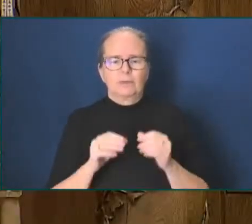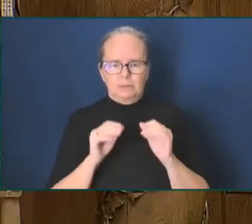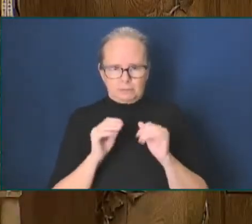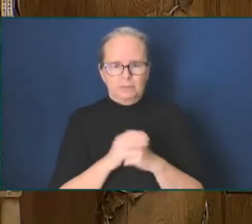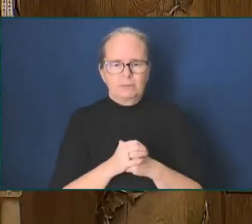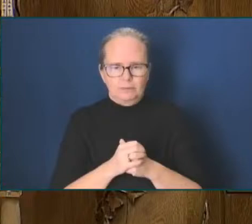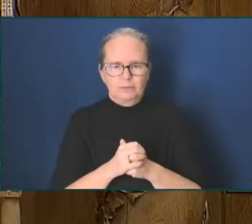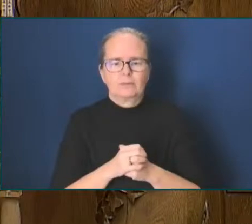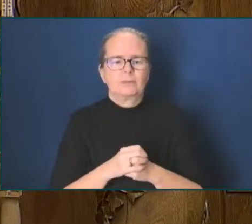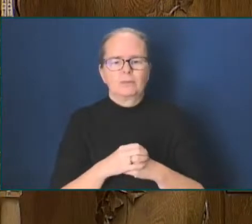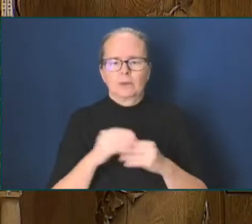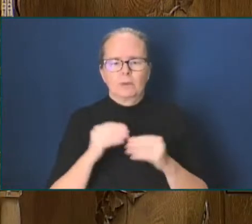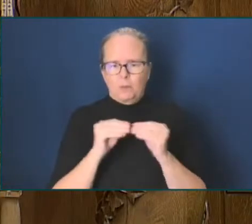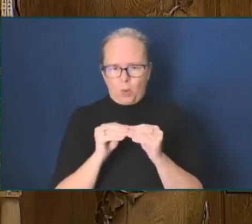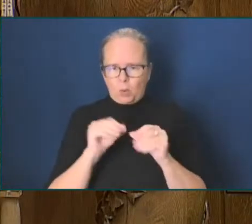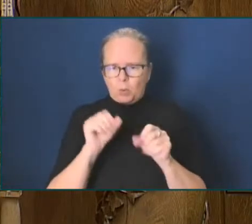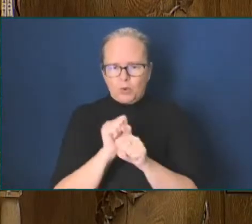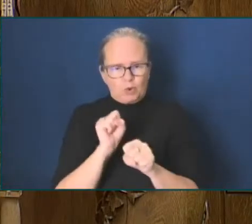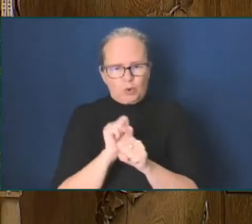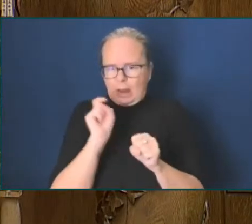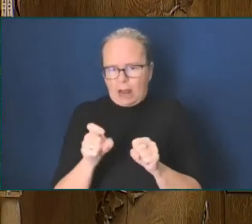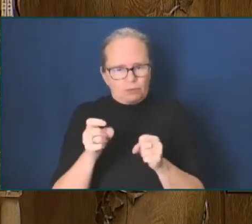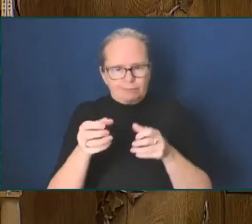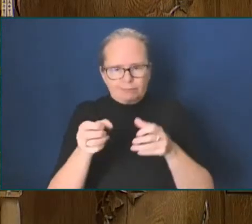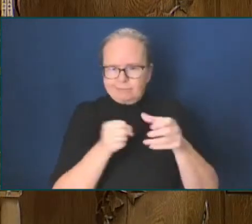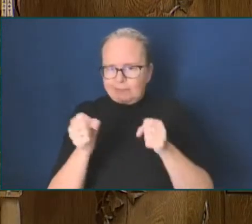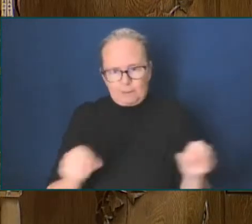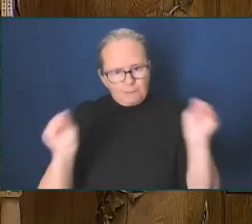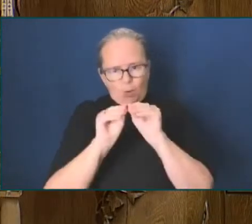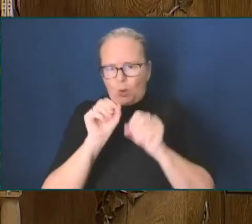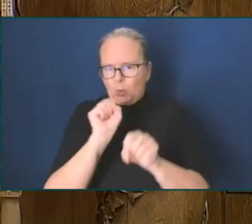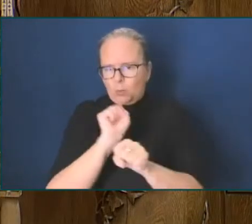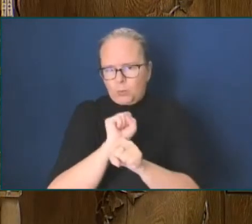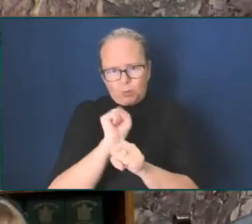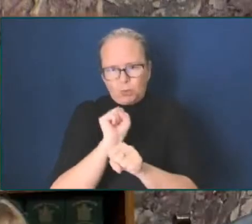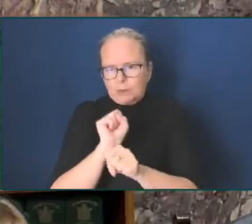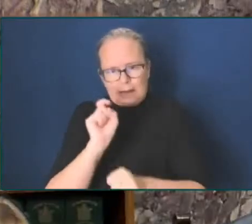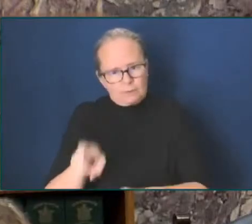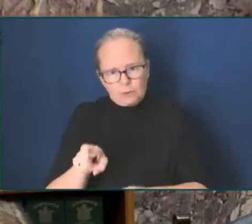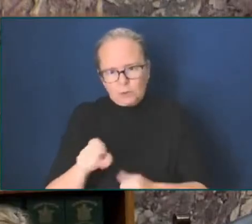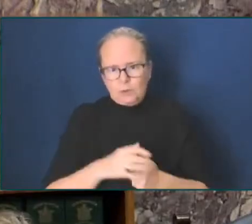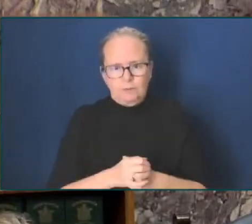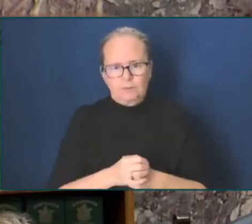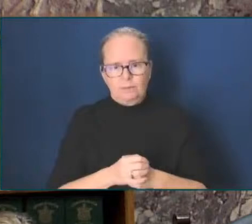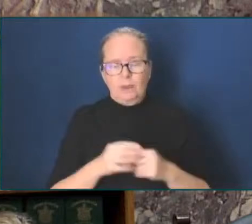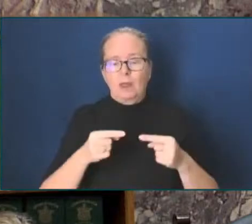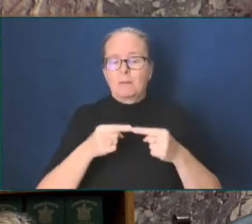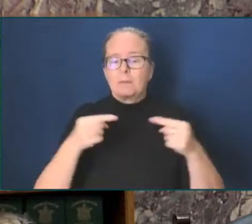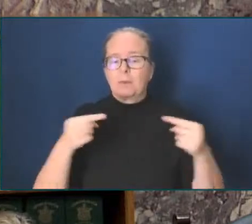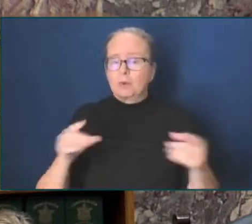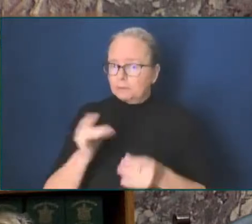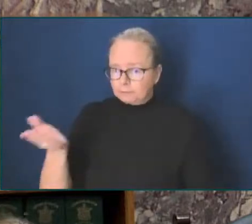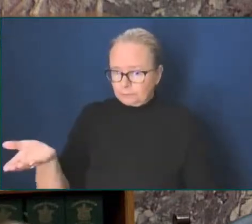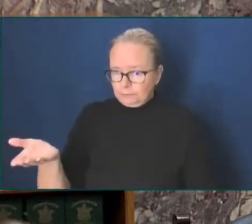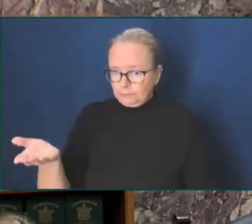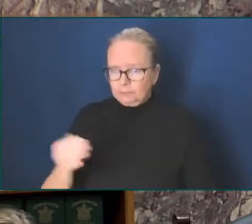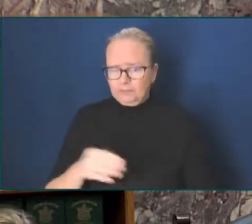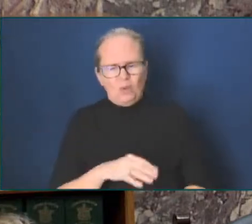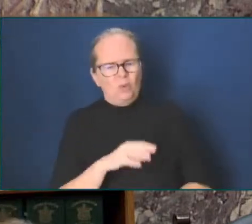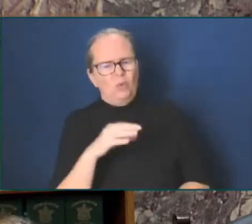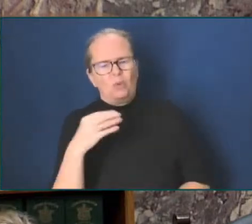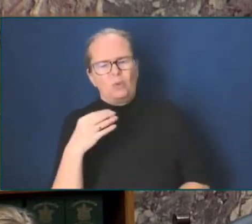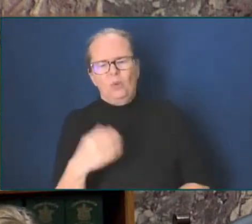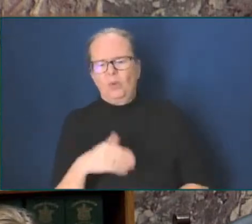Leader of the Official Opposition, supplemental. Thank you, Mr. Speaker. Well, boy, do you ever have a lot more to do. I've been a health minister. I can tell